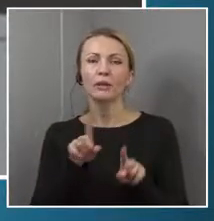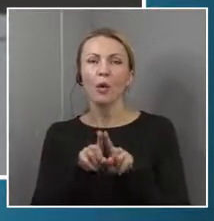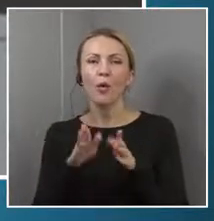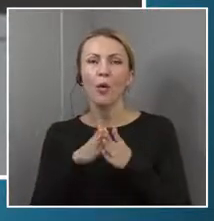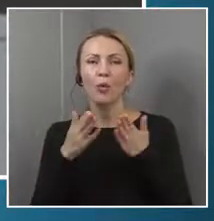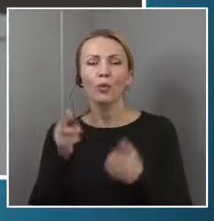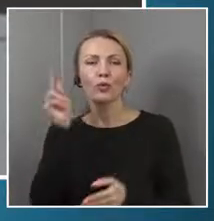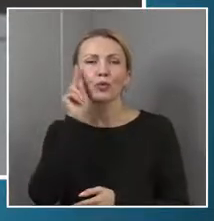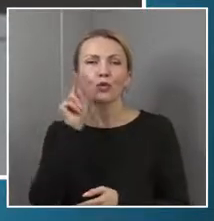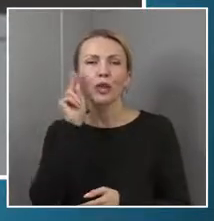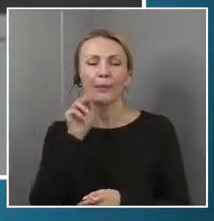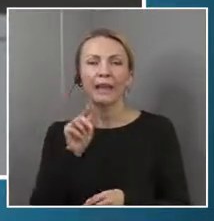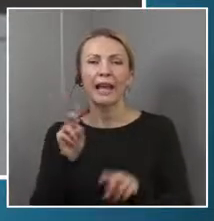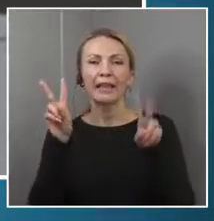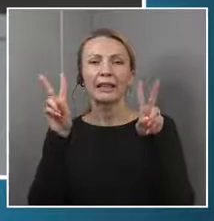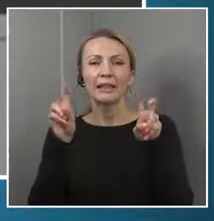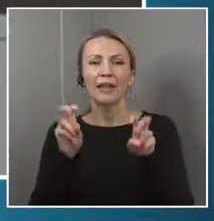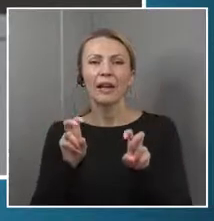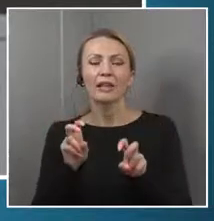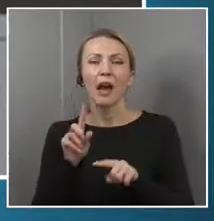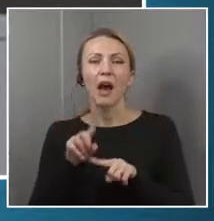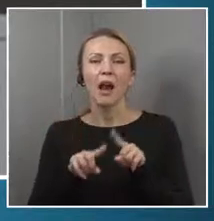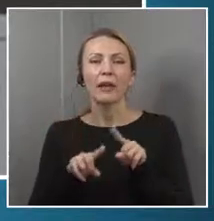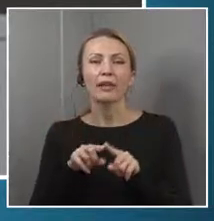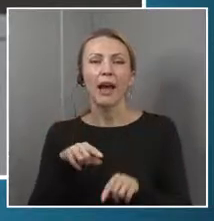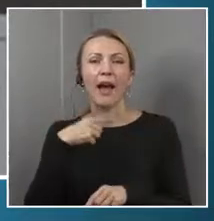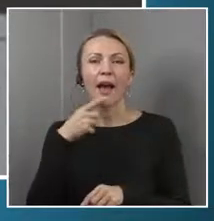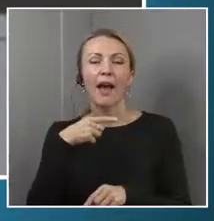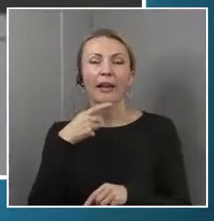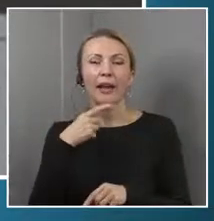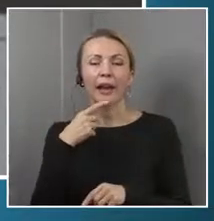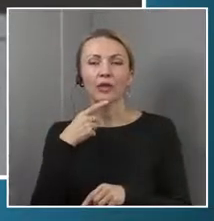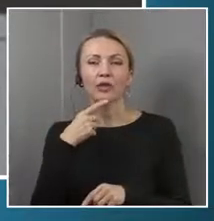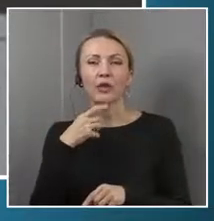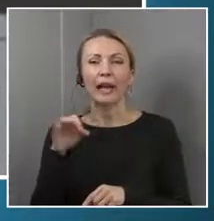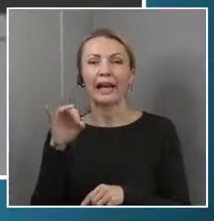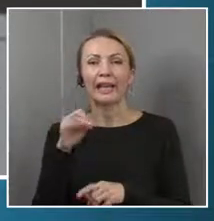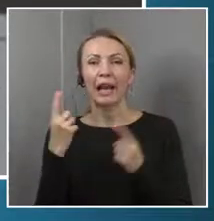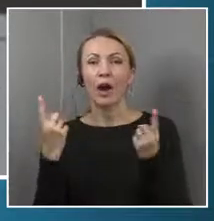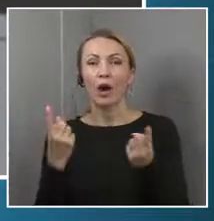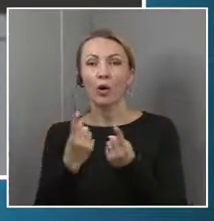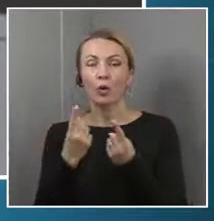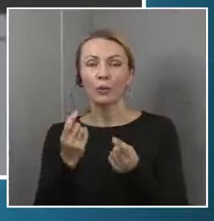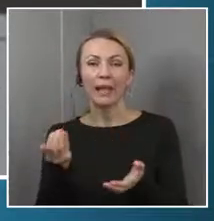In the Soviet Union, there was a textbook called Our Speech, so Russian Speech.